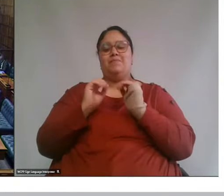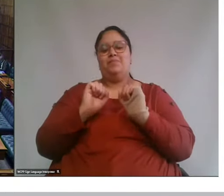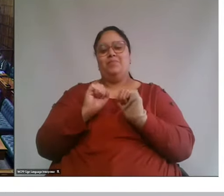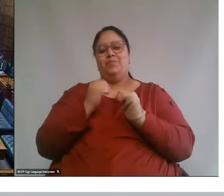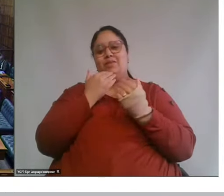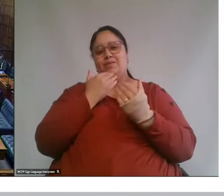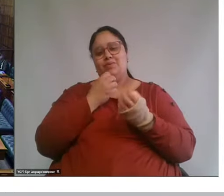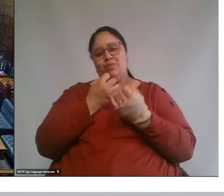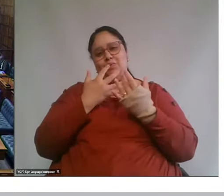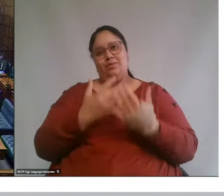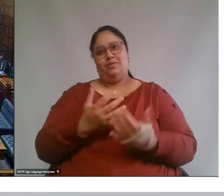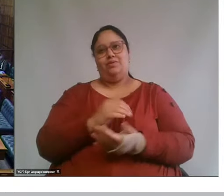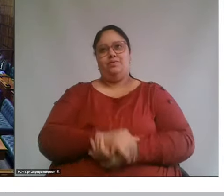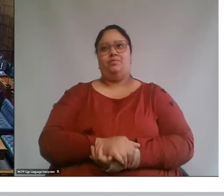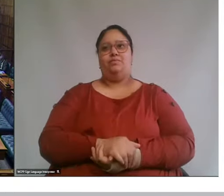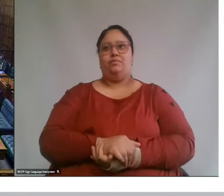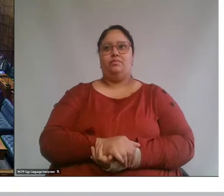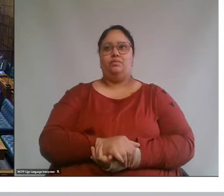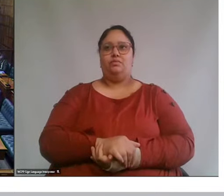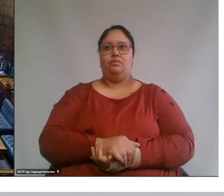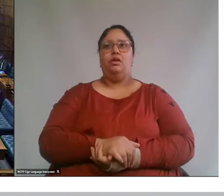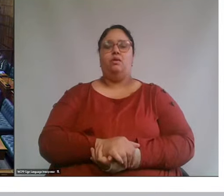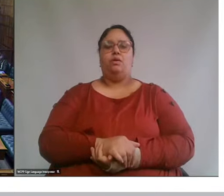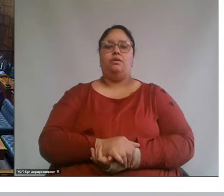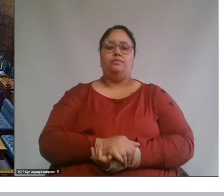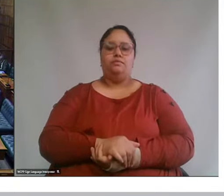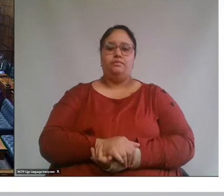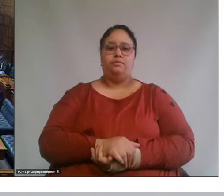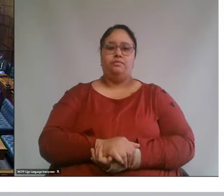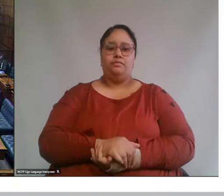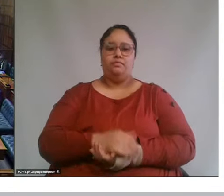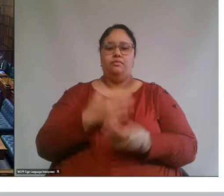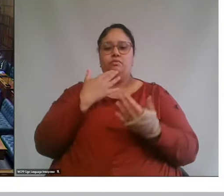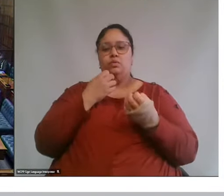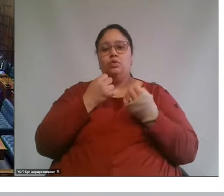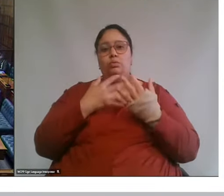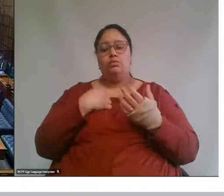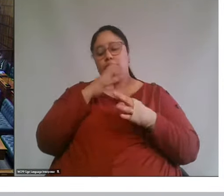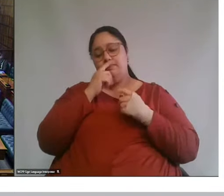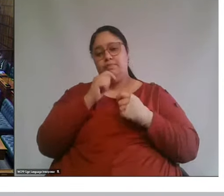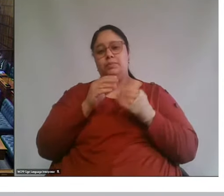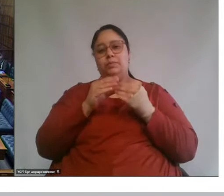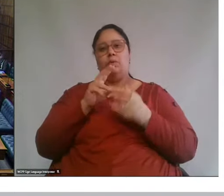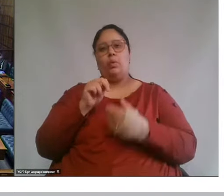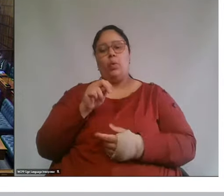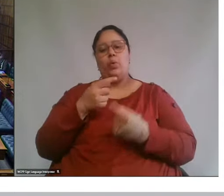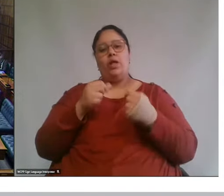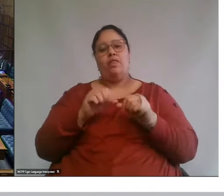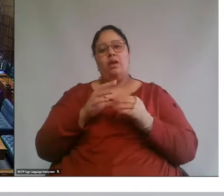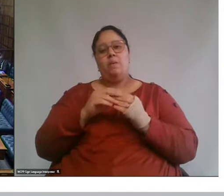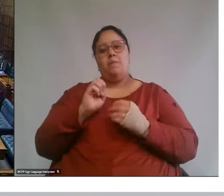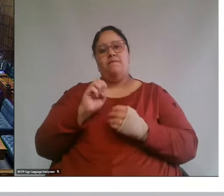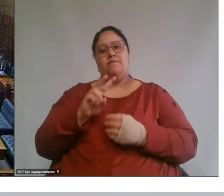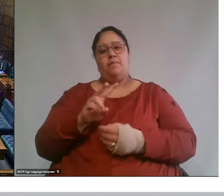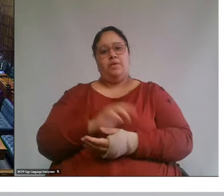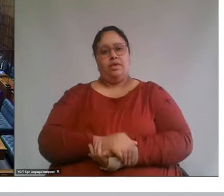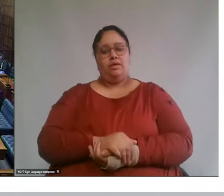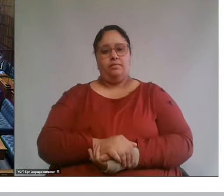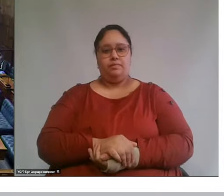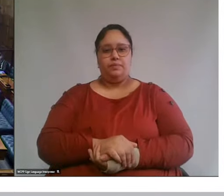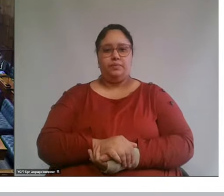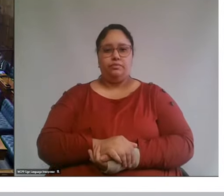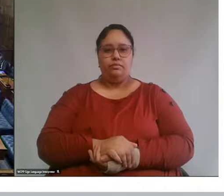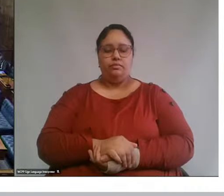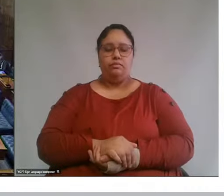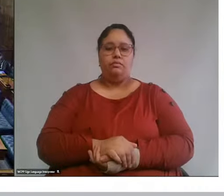so much K thank you very much members any further questions or recognize member and cont and then member no